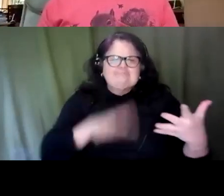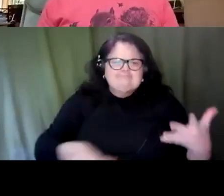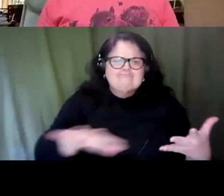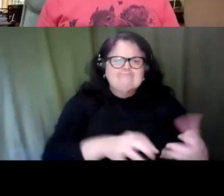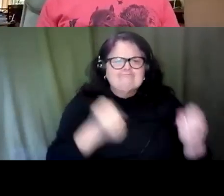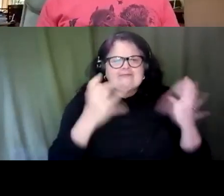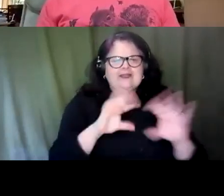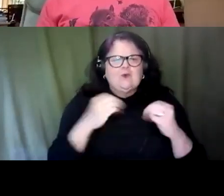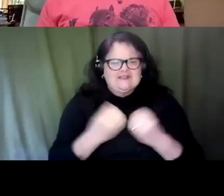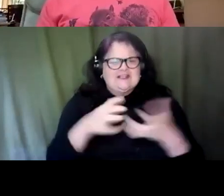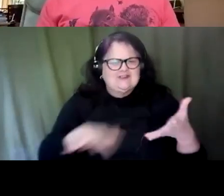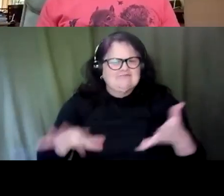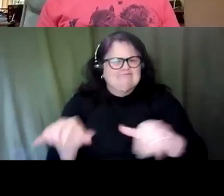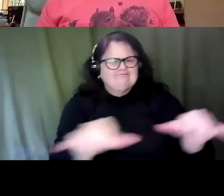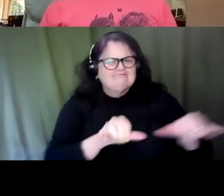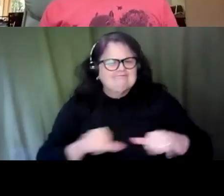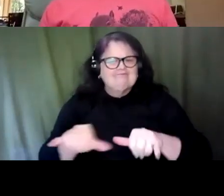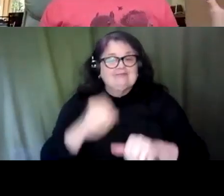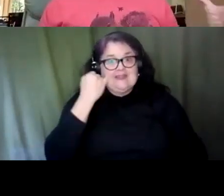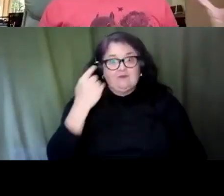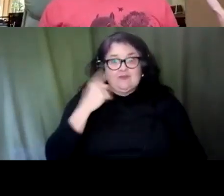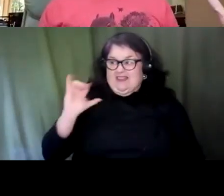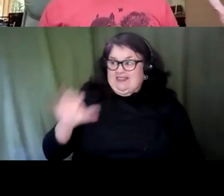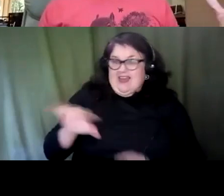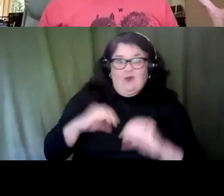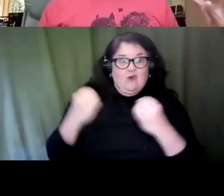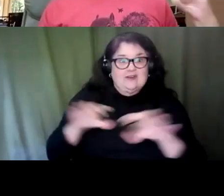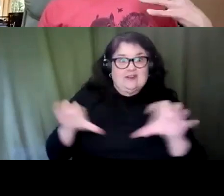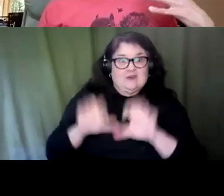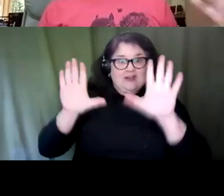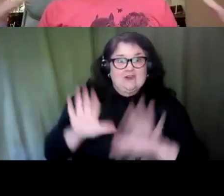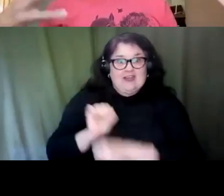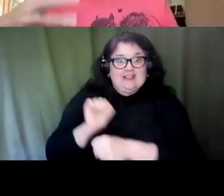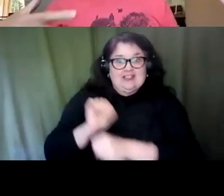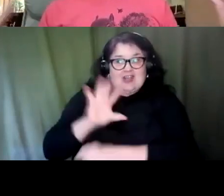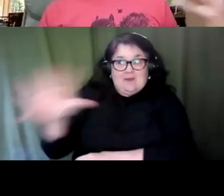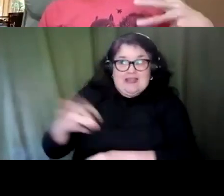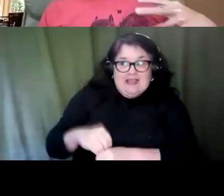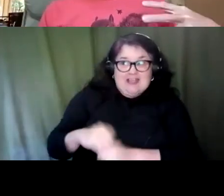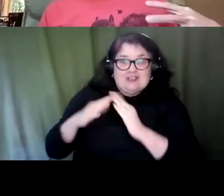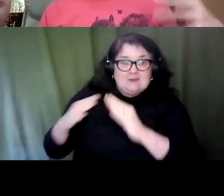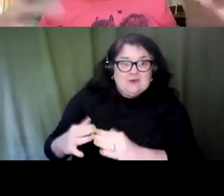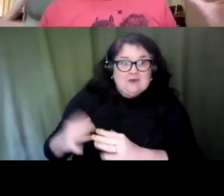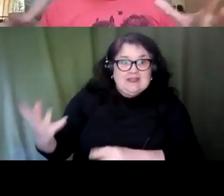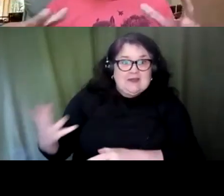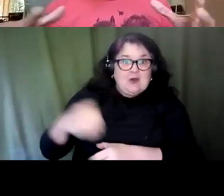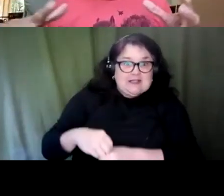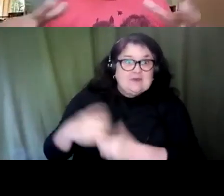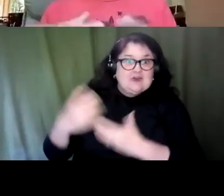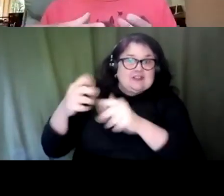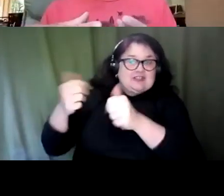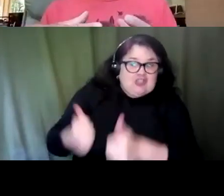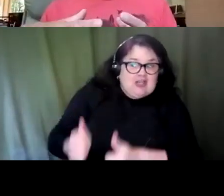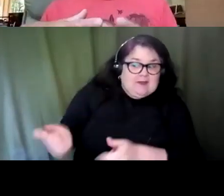organizations where, if we think that organization is doing a really great job of engaging the community and participatorily shaping